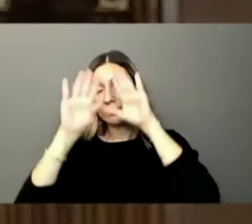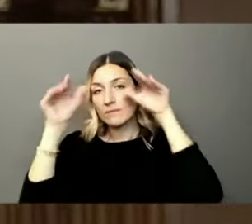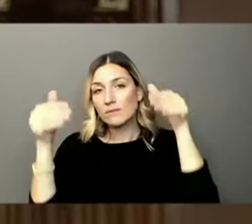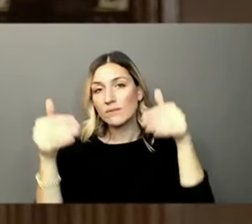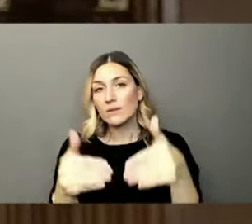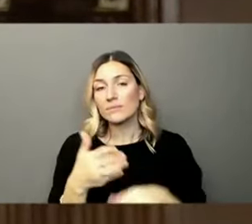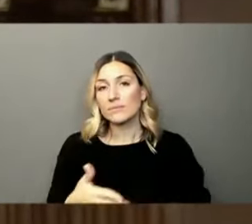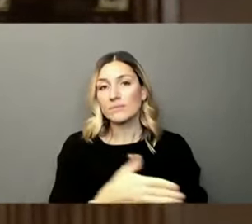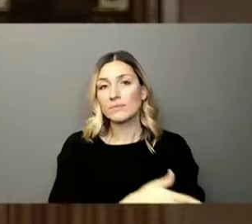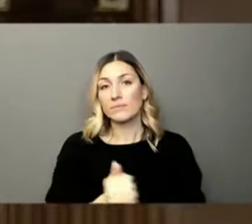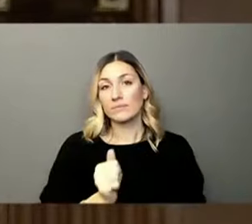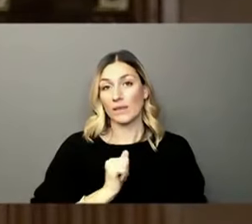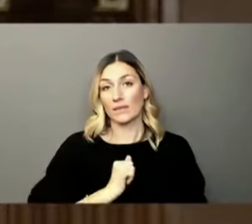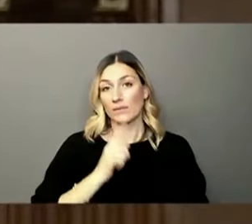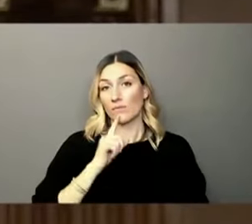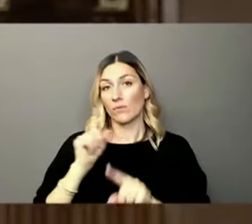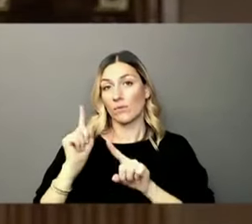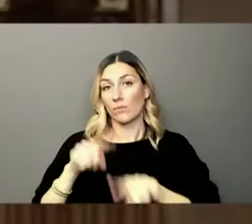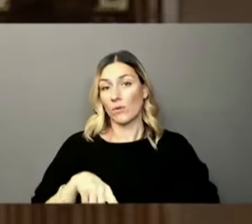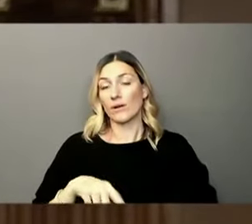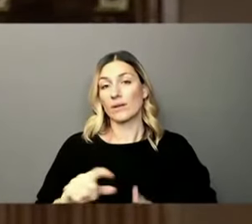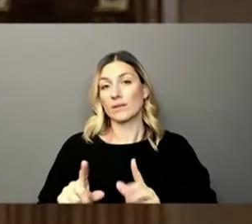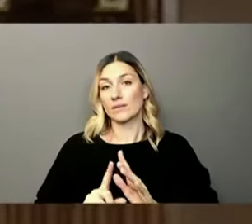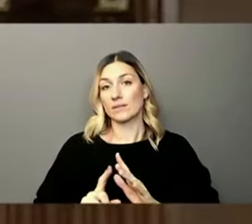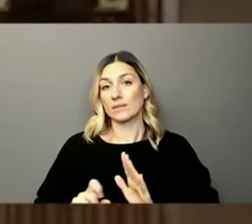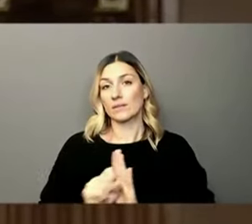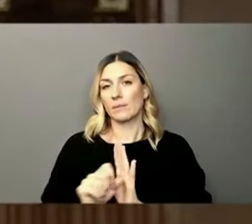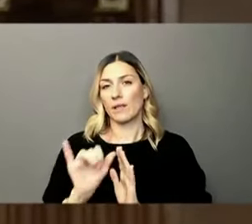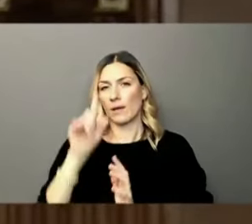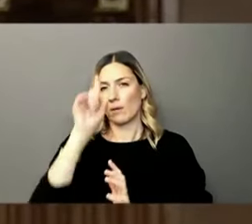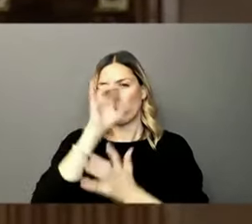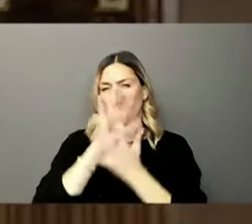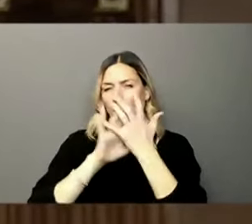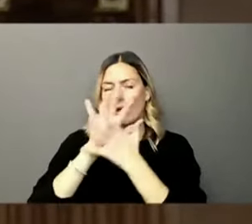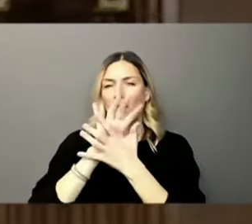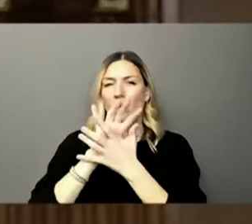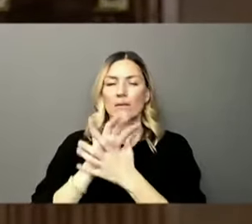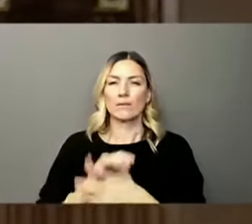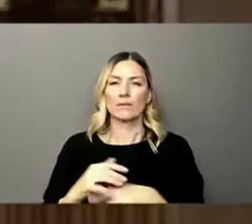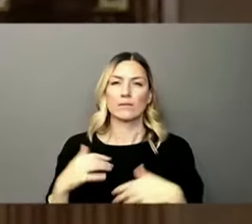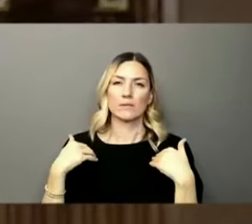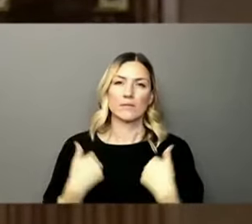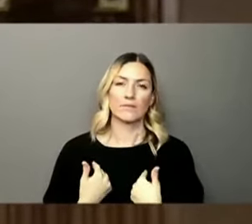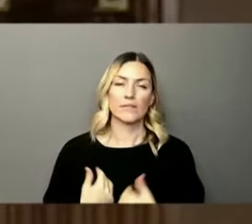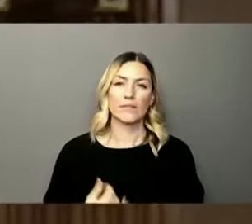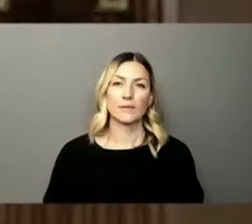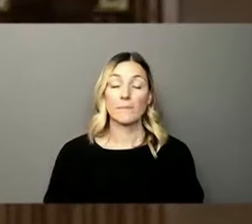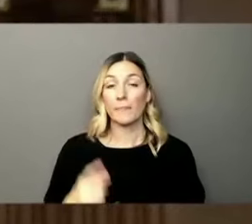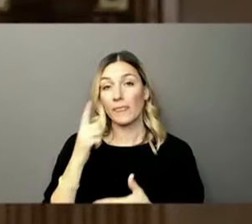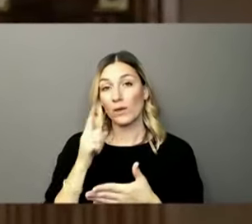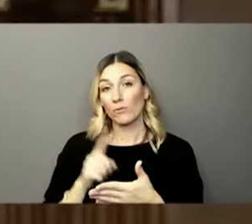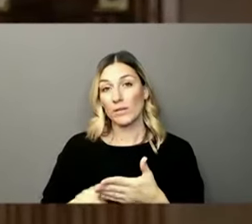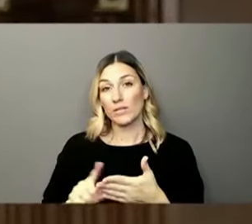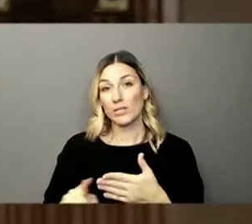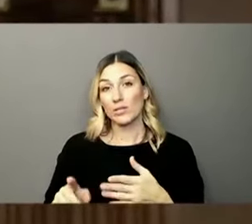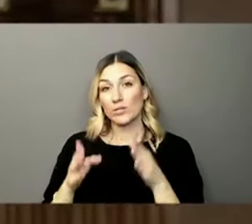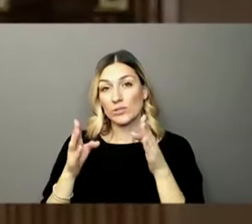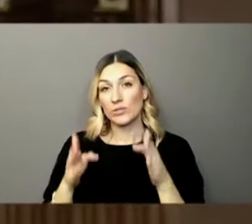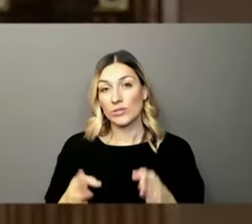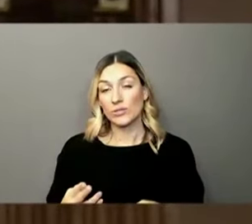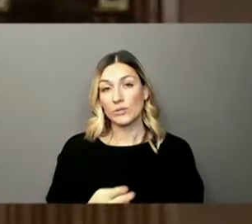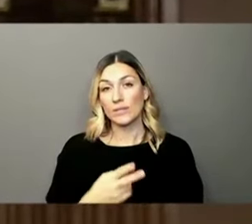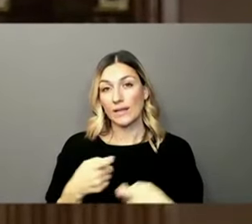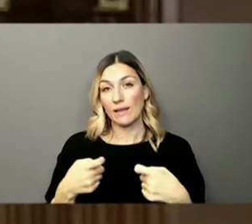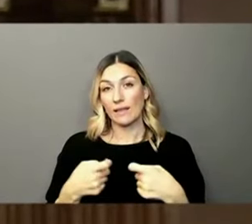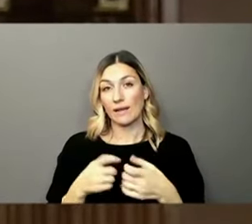improving self-reporting of symptoms like brain fog and fatigue. Researchers using these electronic health